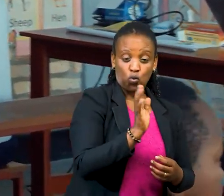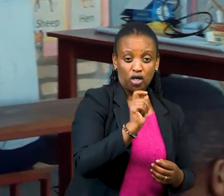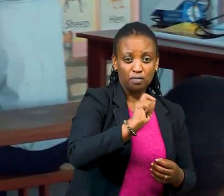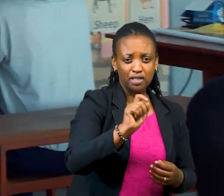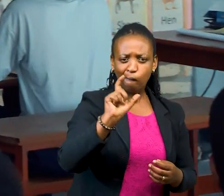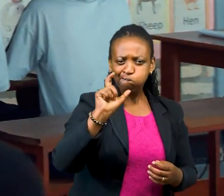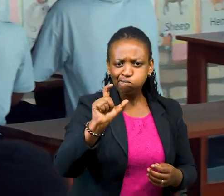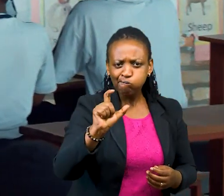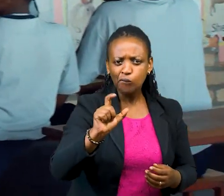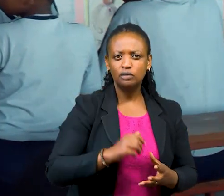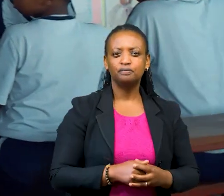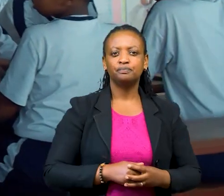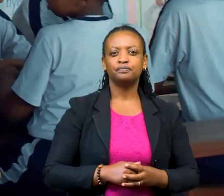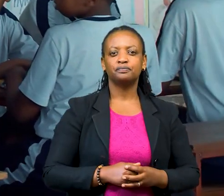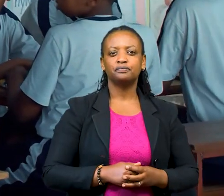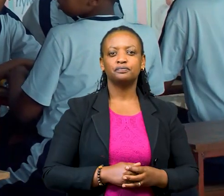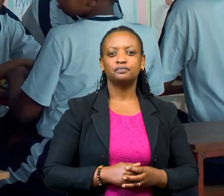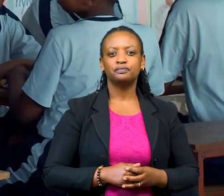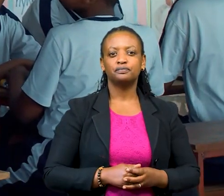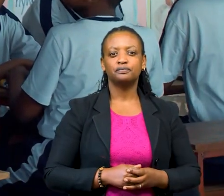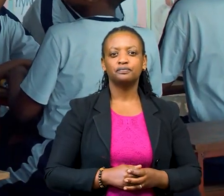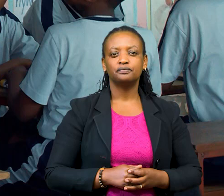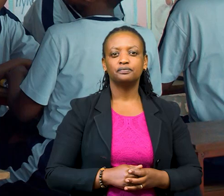green markers